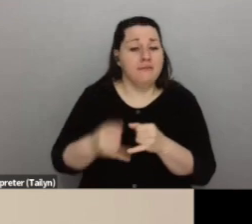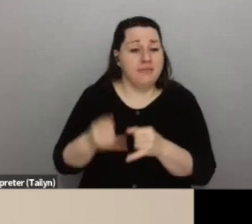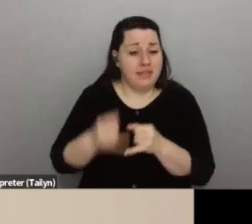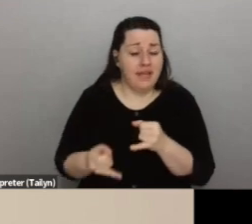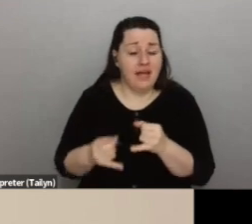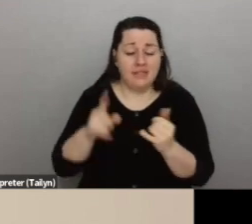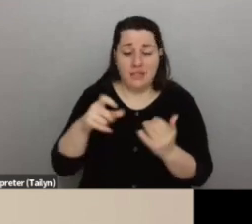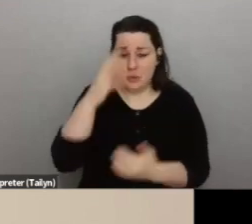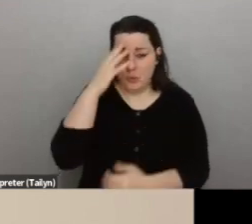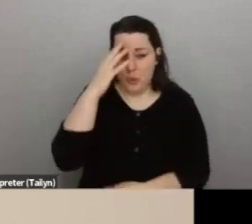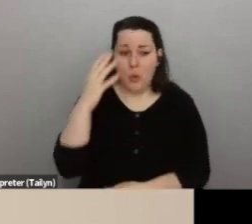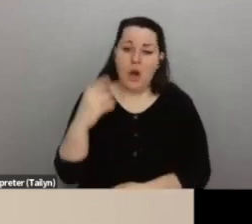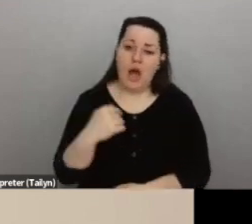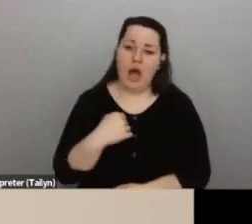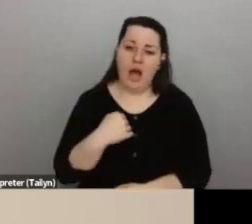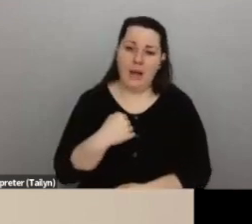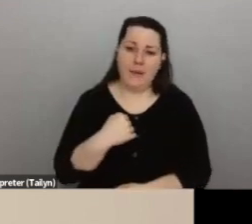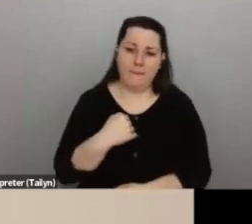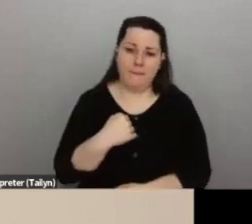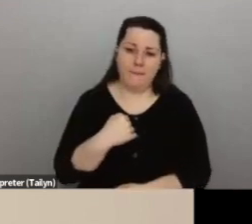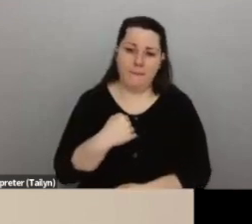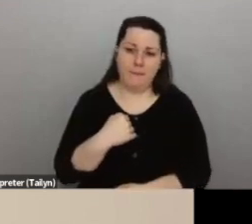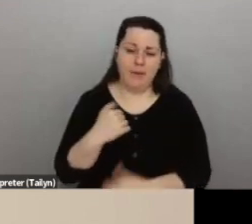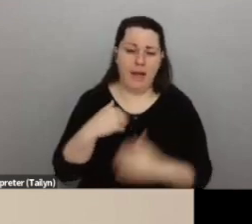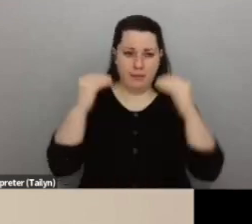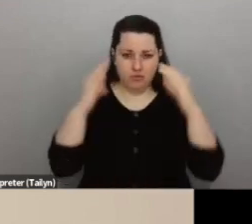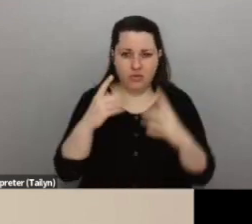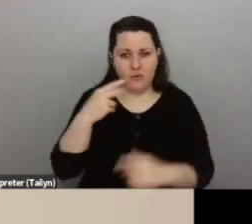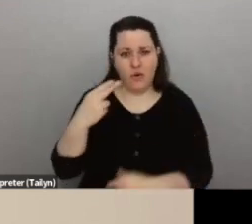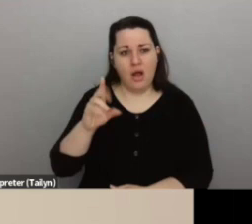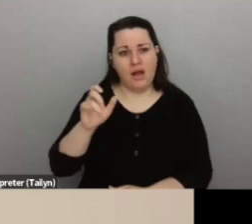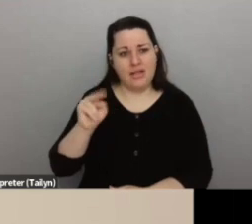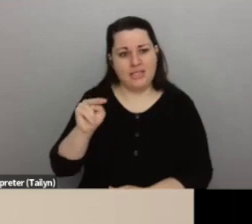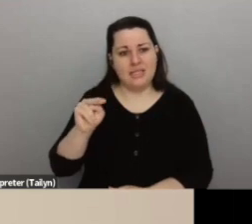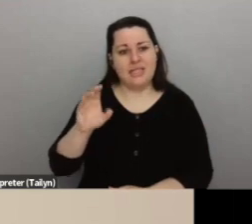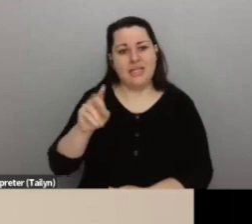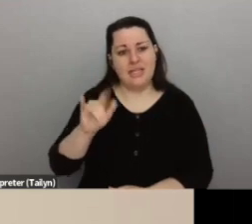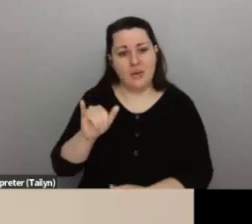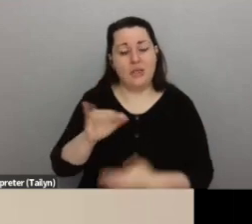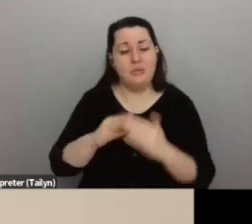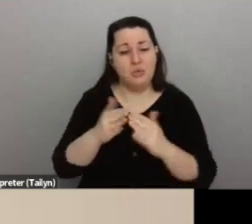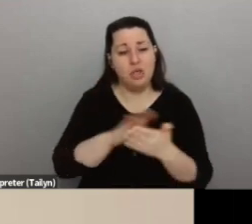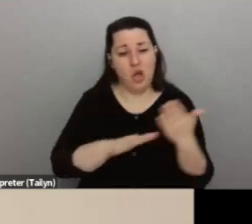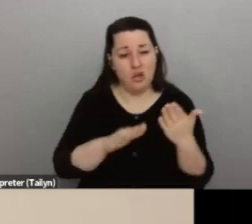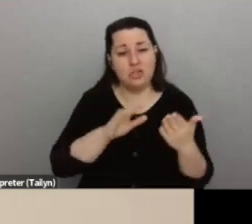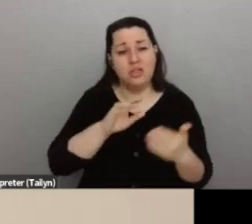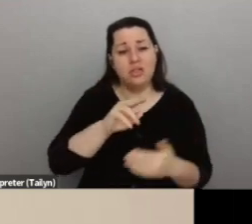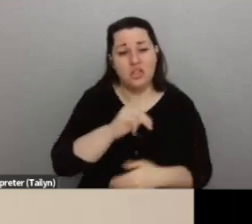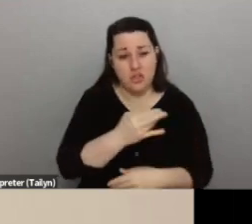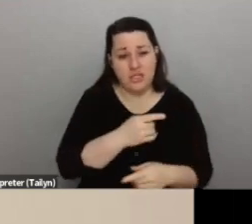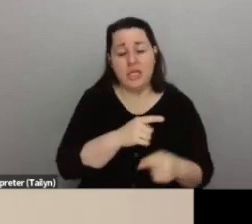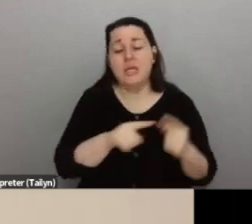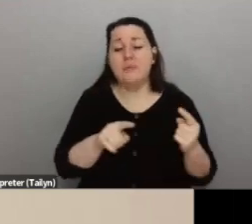is that I'm an instructor at Hudson County Community College in Jersey, but I'm also an